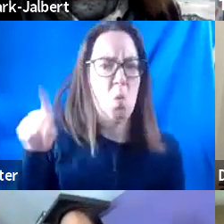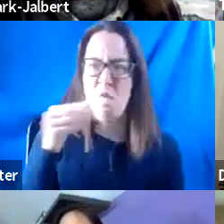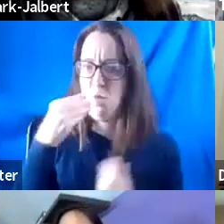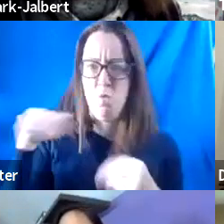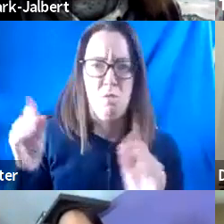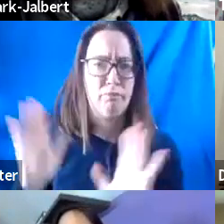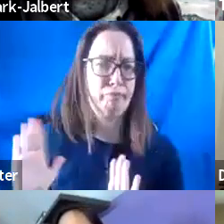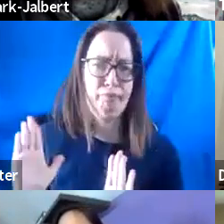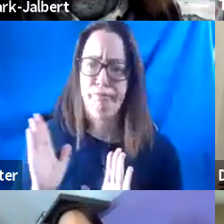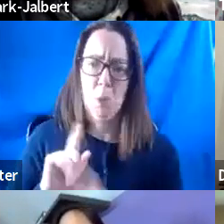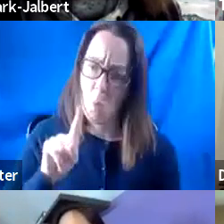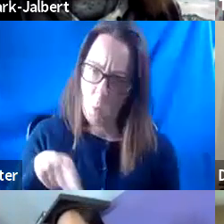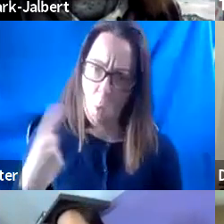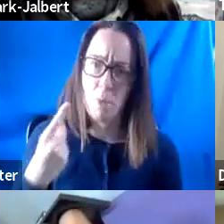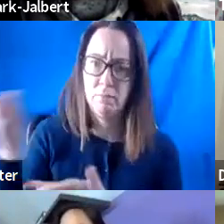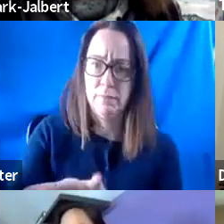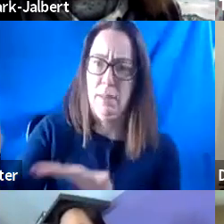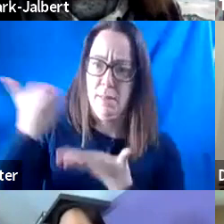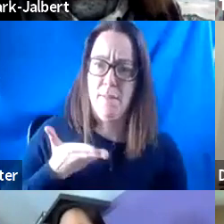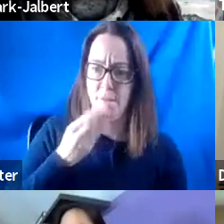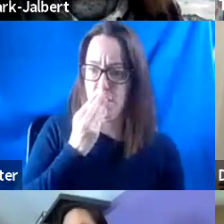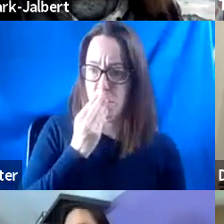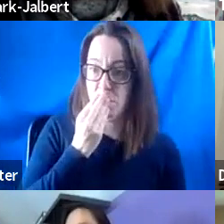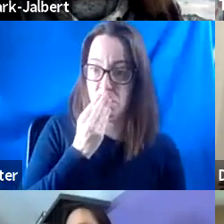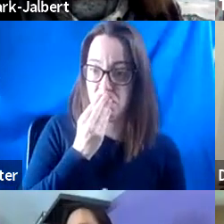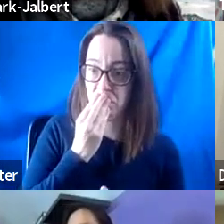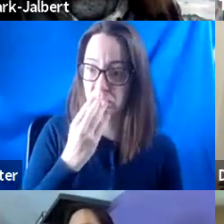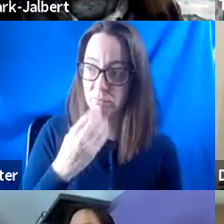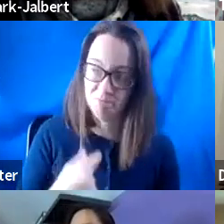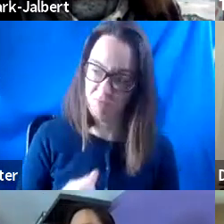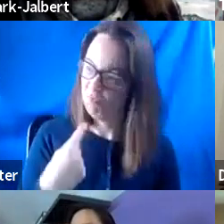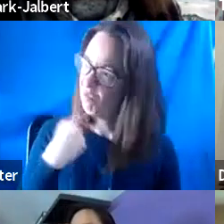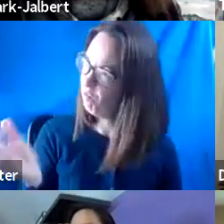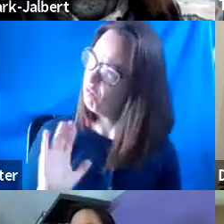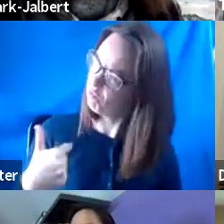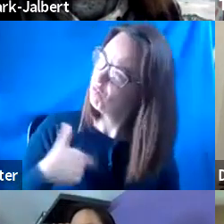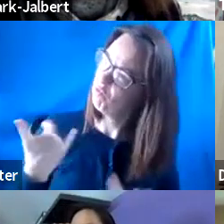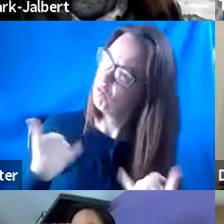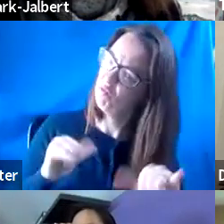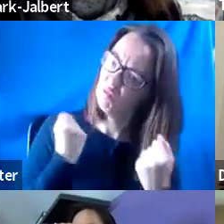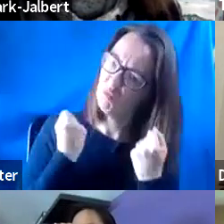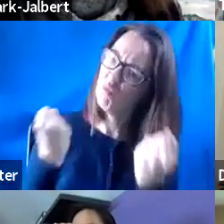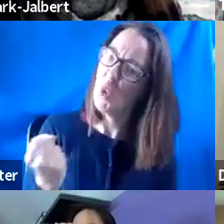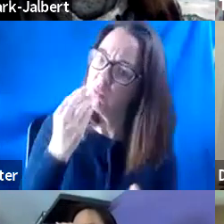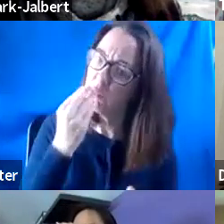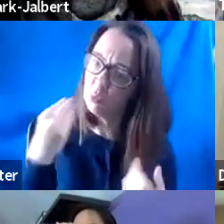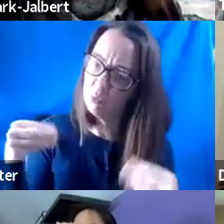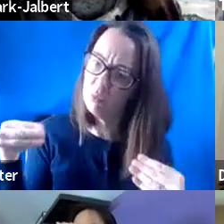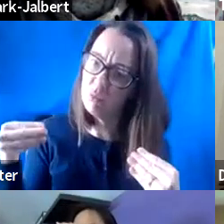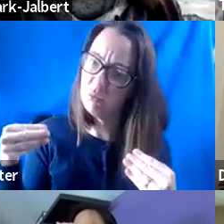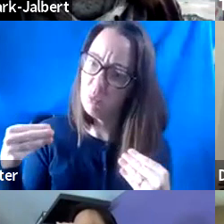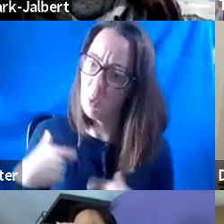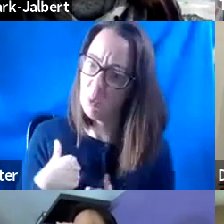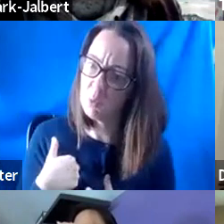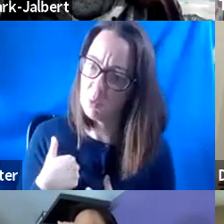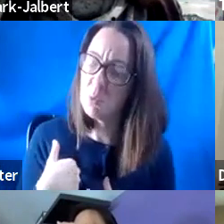grocery store to deliver to her. And she was surprised that I was on my way to the grocery store. I was talking to her from the car. My partner was driving